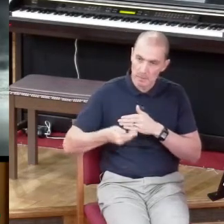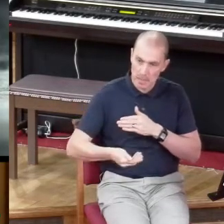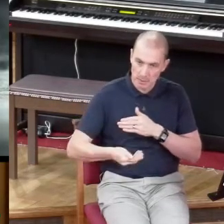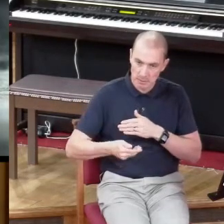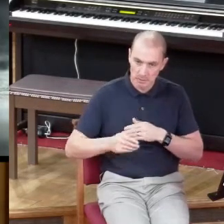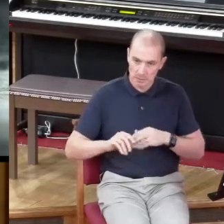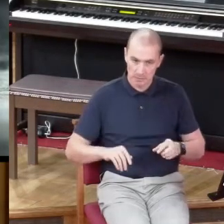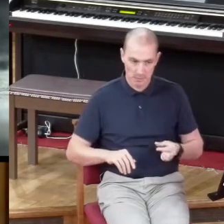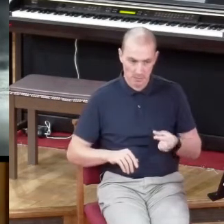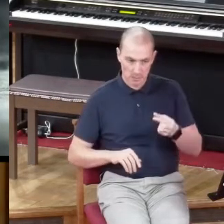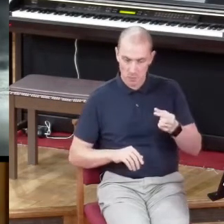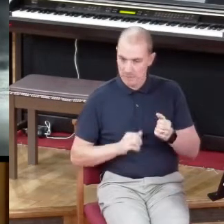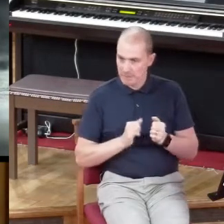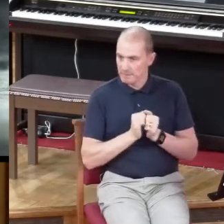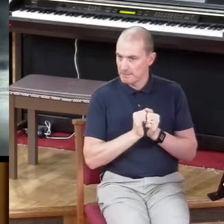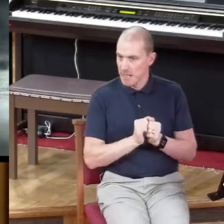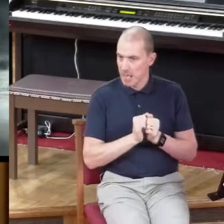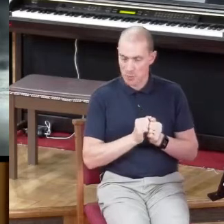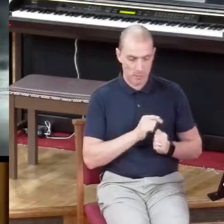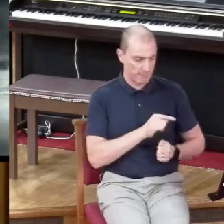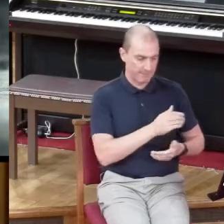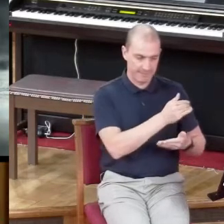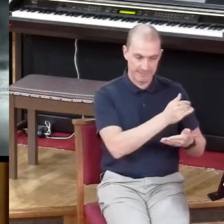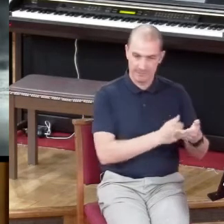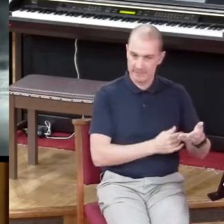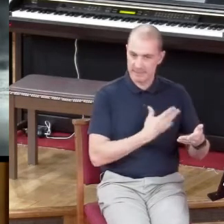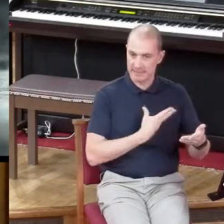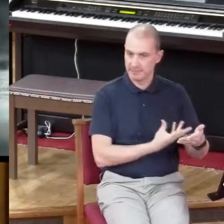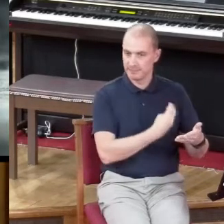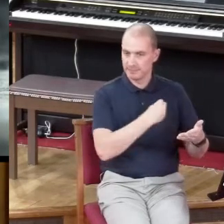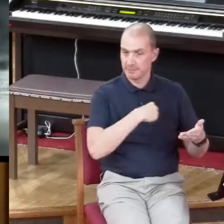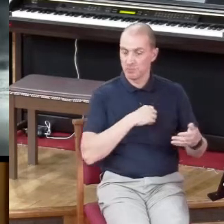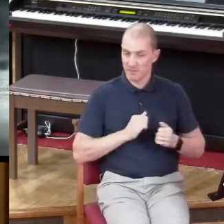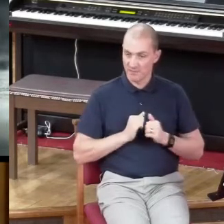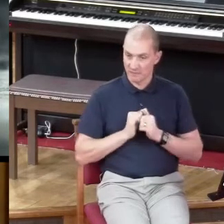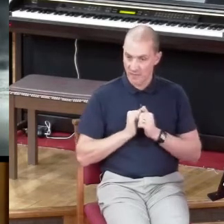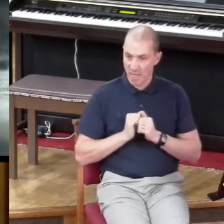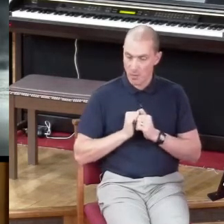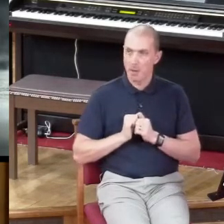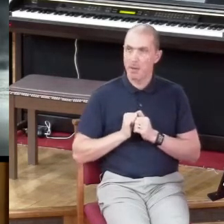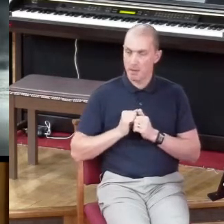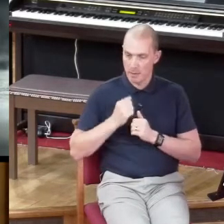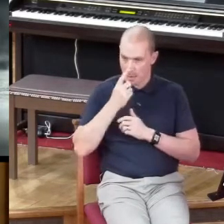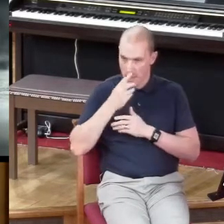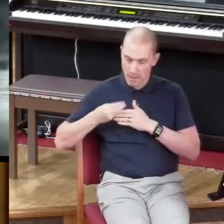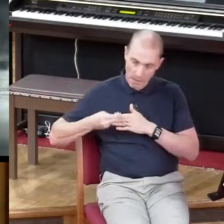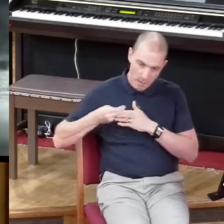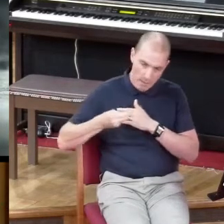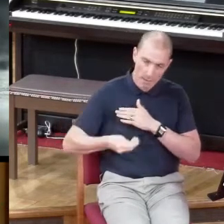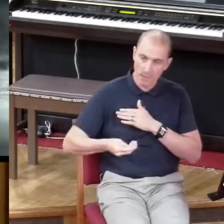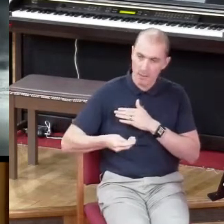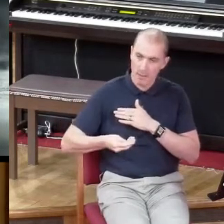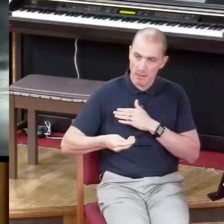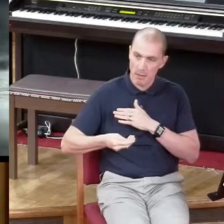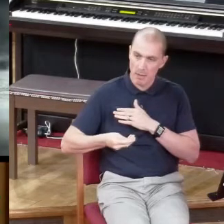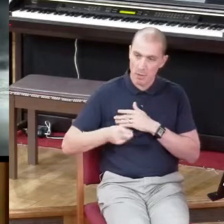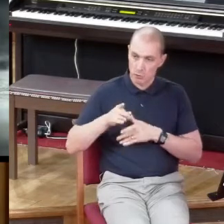it. Something that has been passed on to us, and don't forget, something that's been passed on to us at great